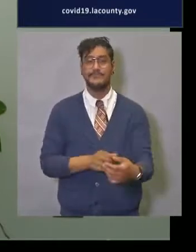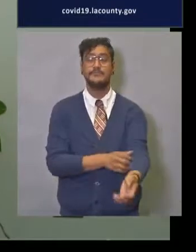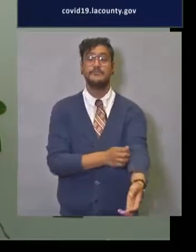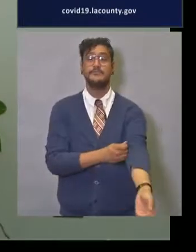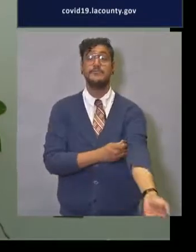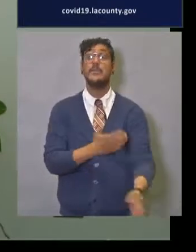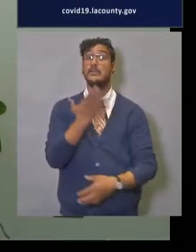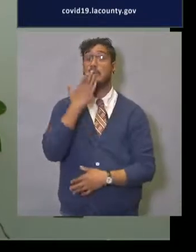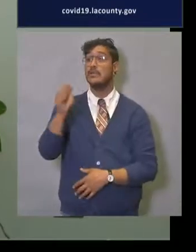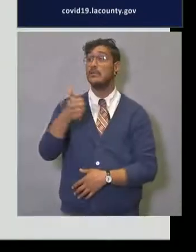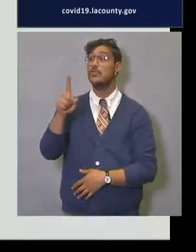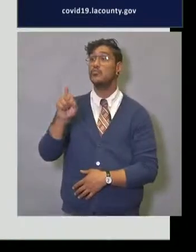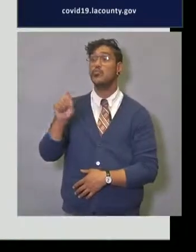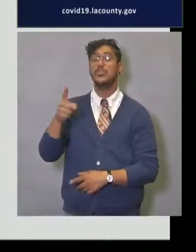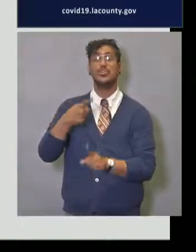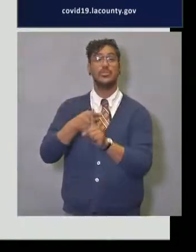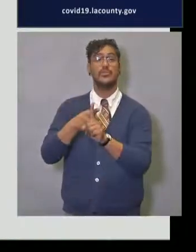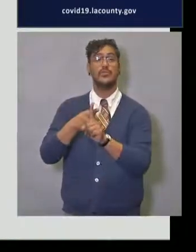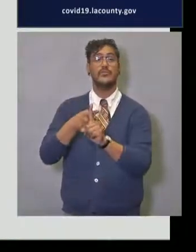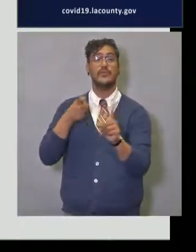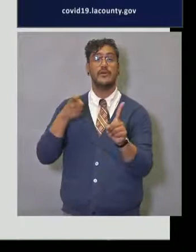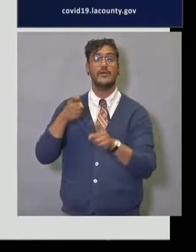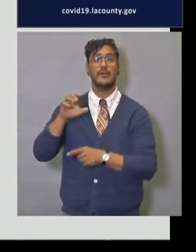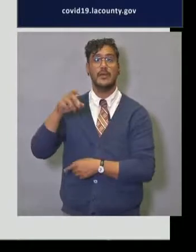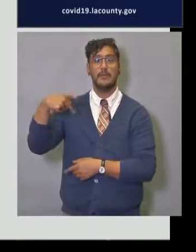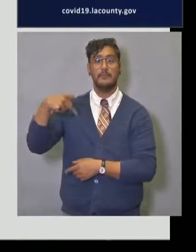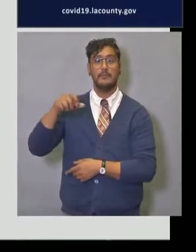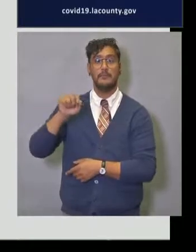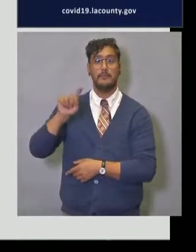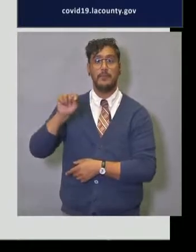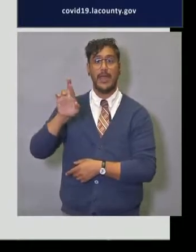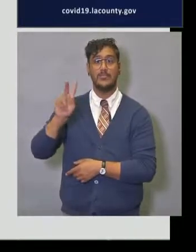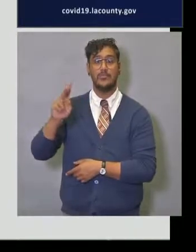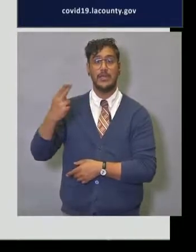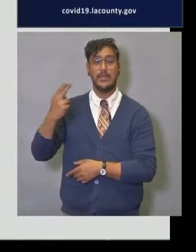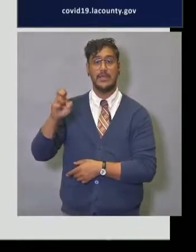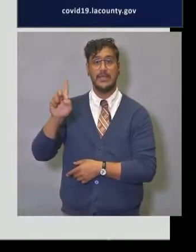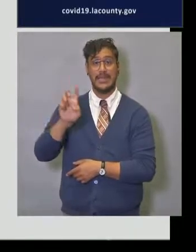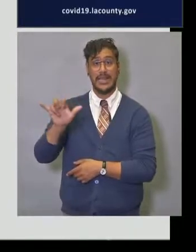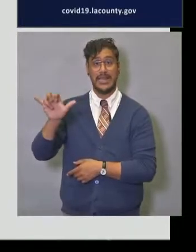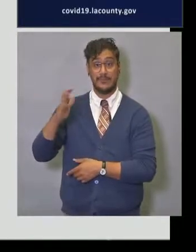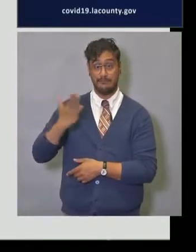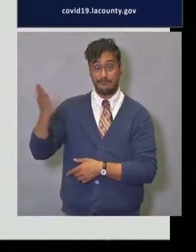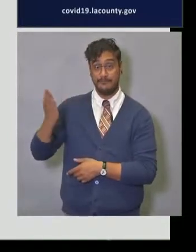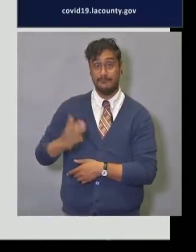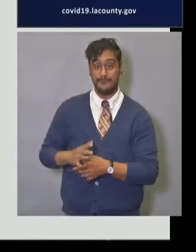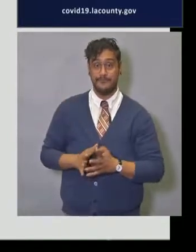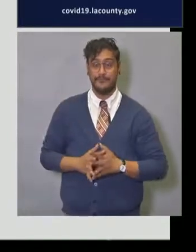Thank you. Our next question comes from the line of Patrick Healy. Patrick, your line is unmuted. Please go ahead.